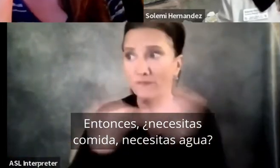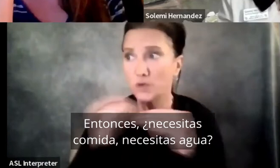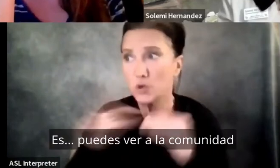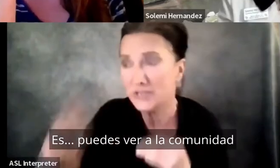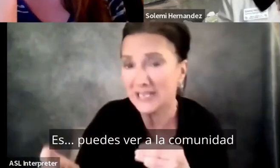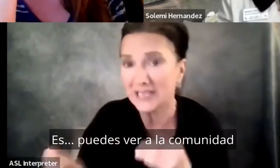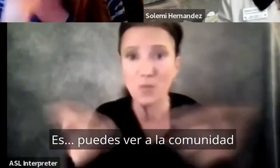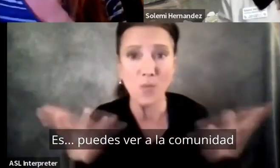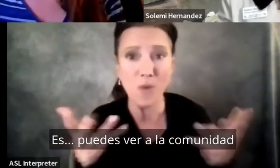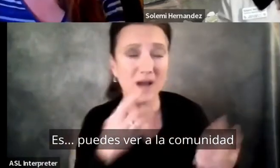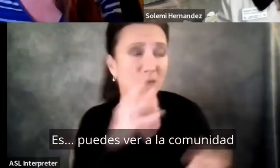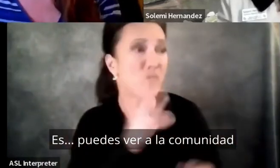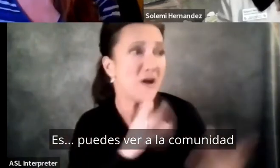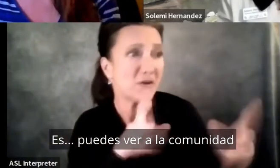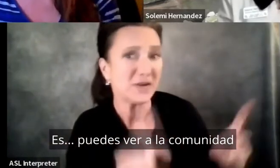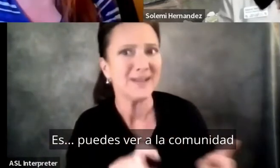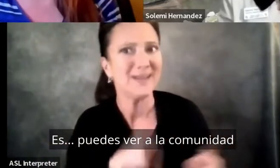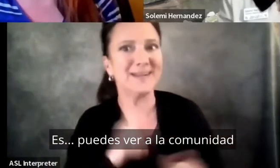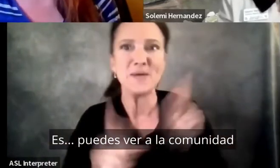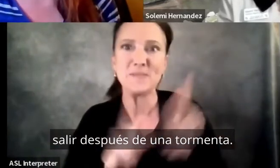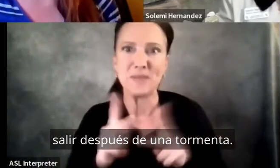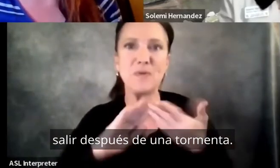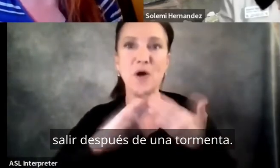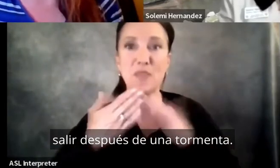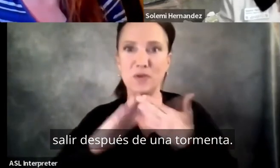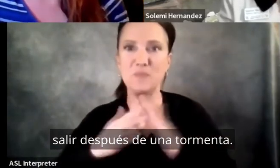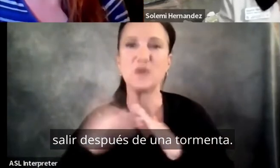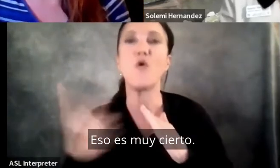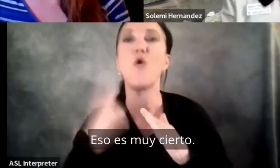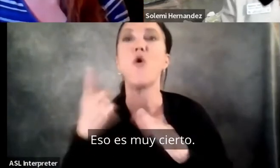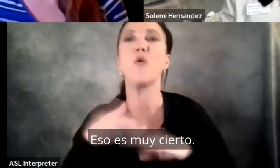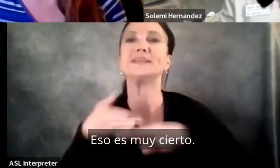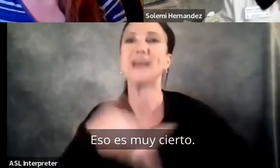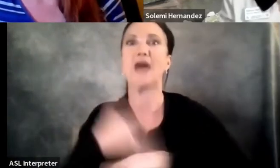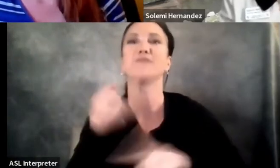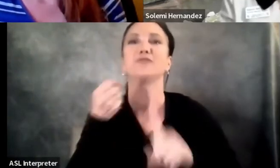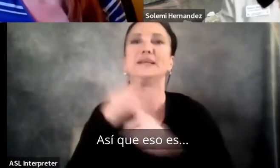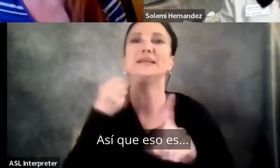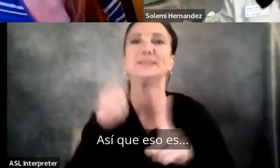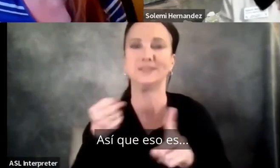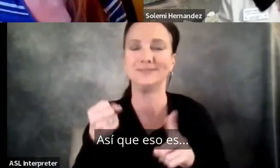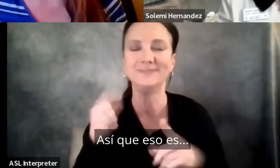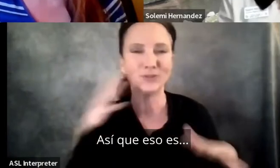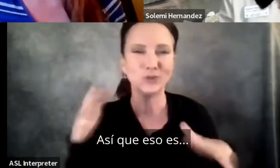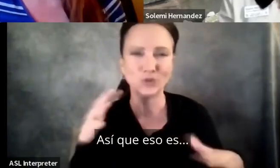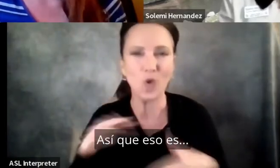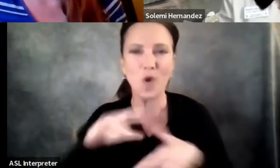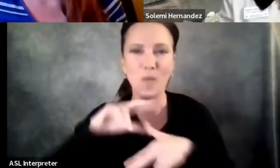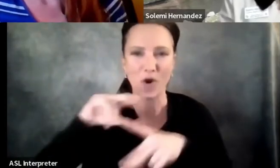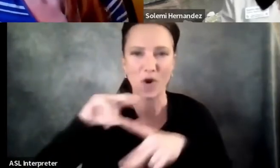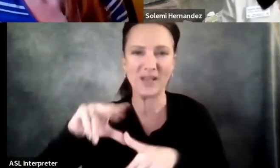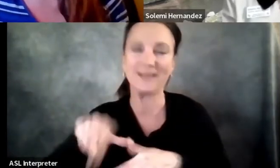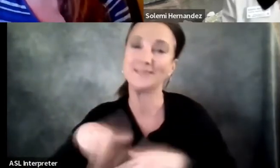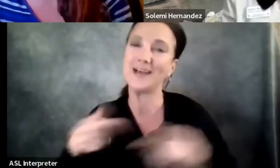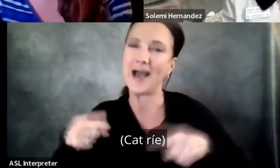water? It's, you can see the community come out after a storm. That's so true. So that's, you